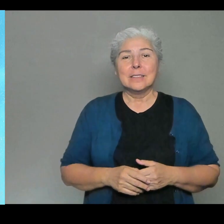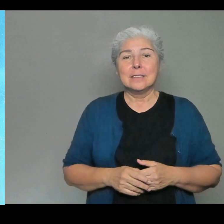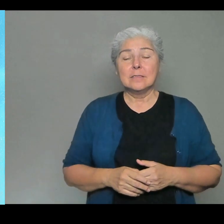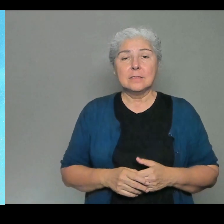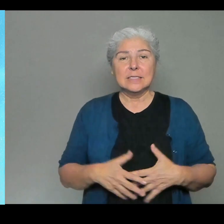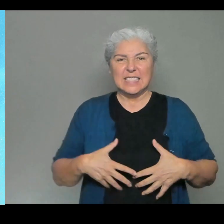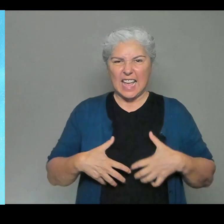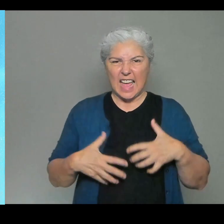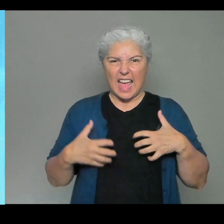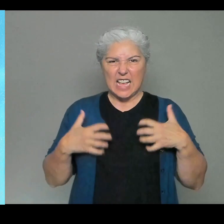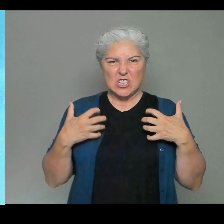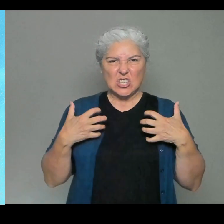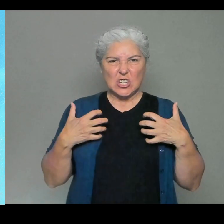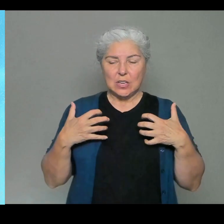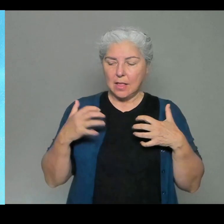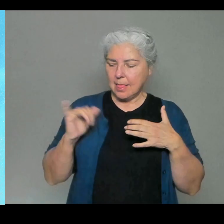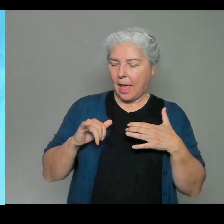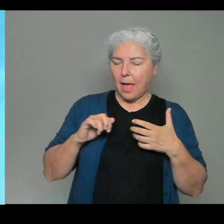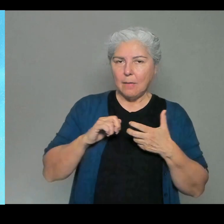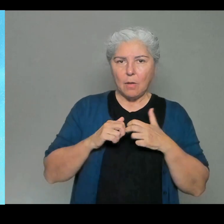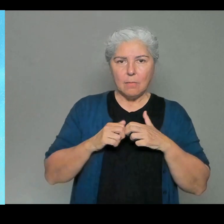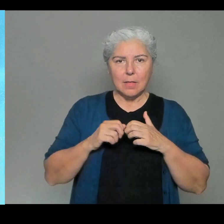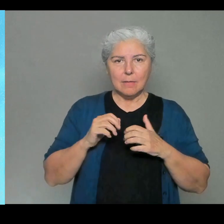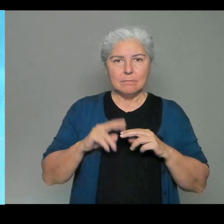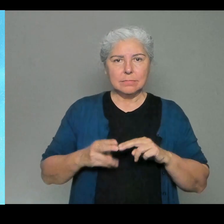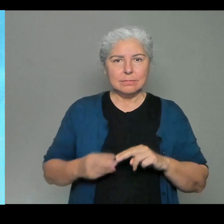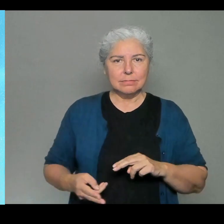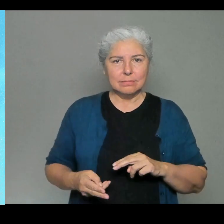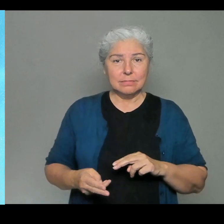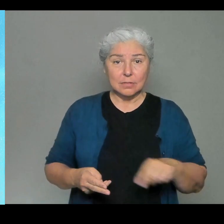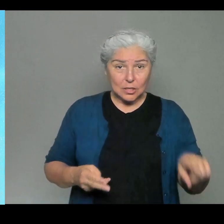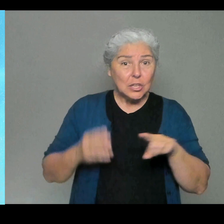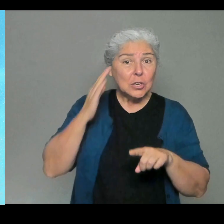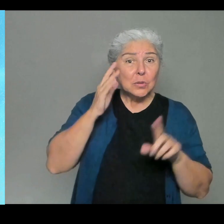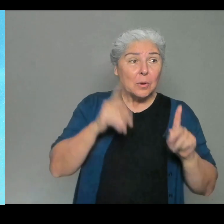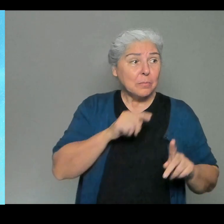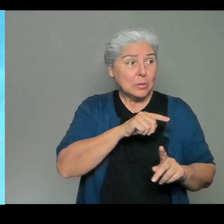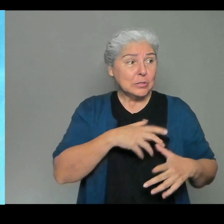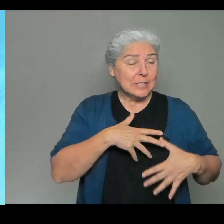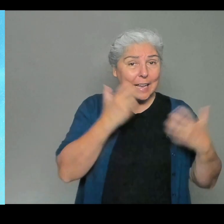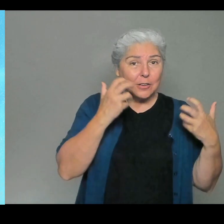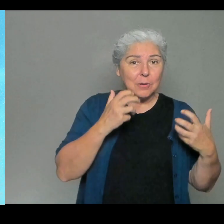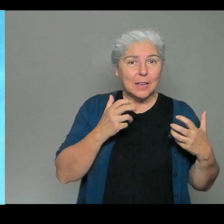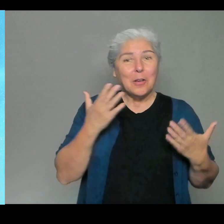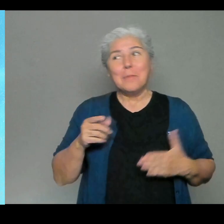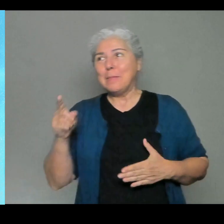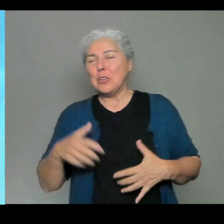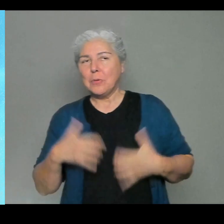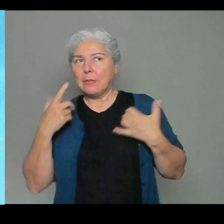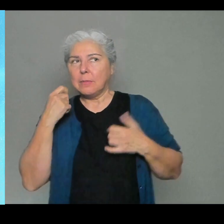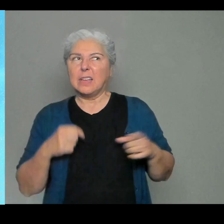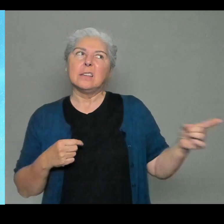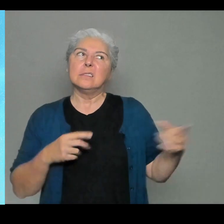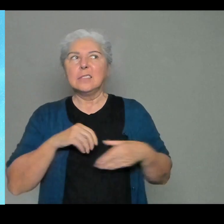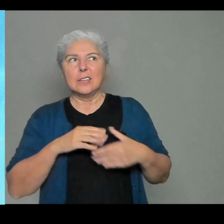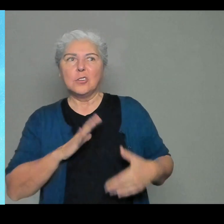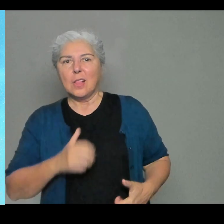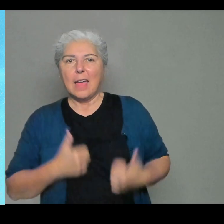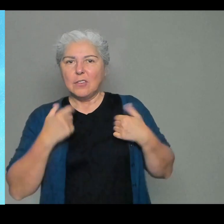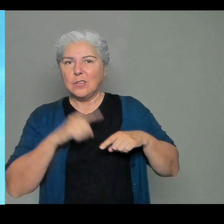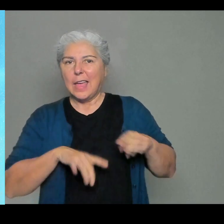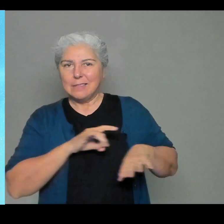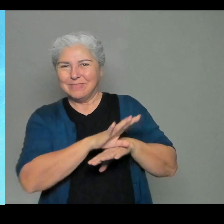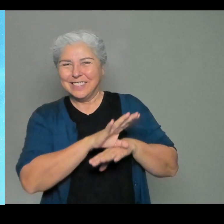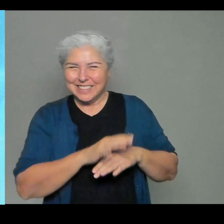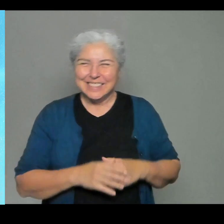Spirit. You get to understand the Holy Spirit. Anger issues drop. How many of y'all know angry people? Okay, how many of y'all are angry because there was angry people in your life and